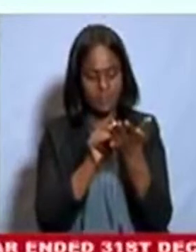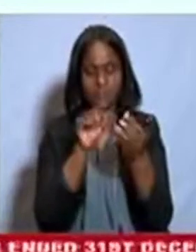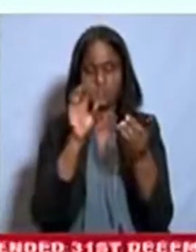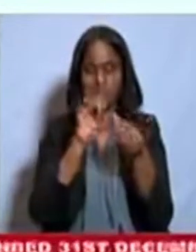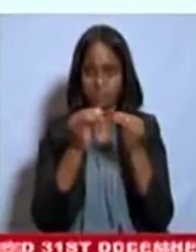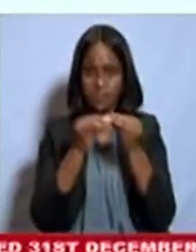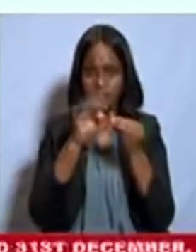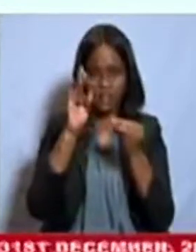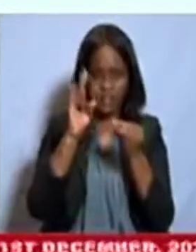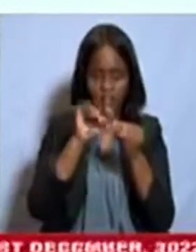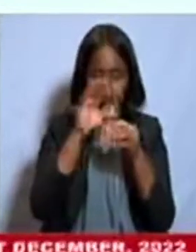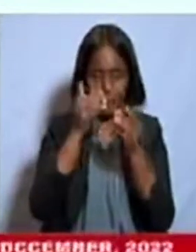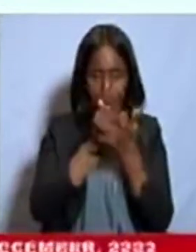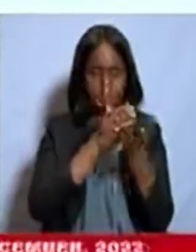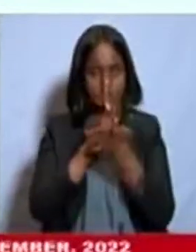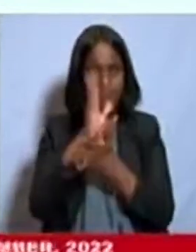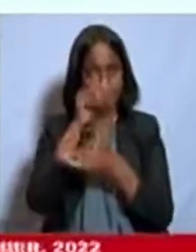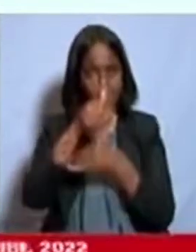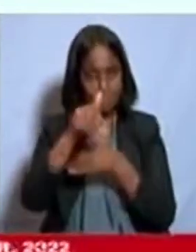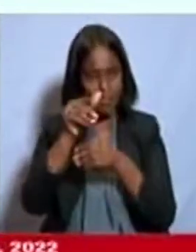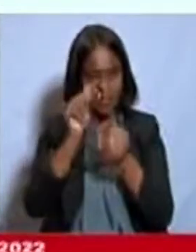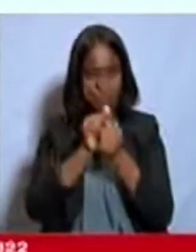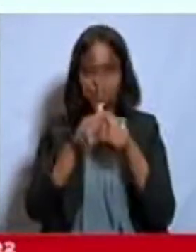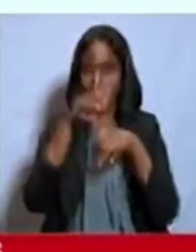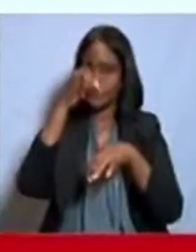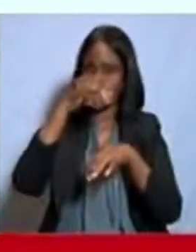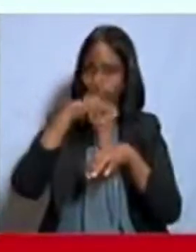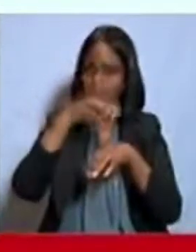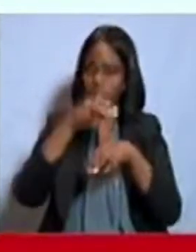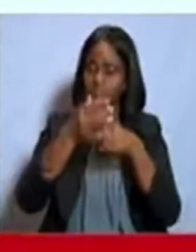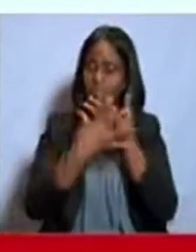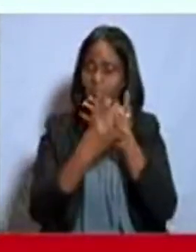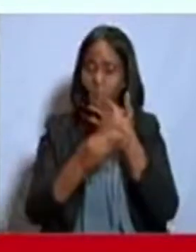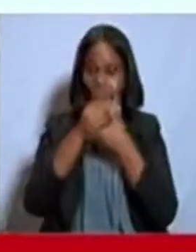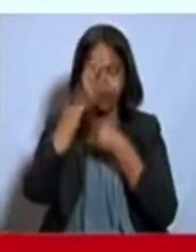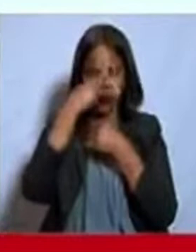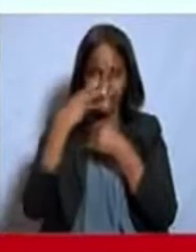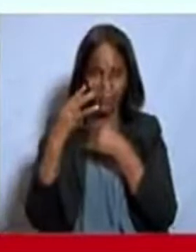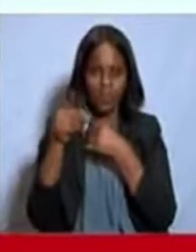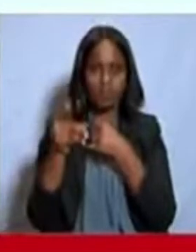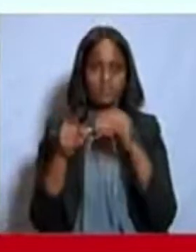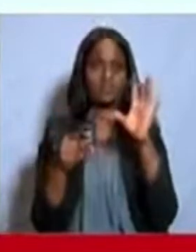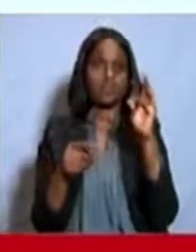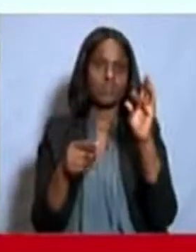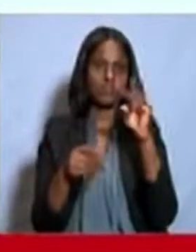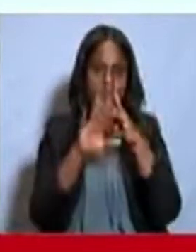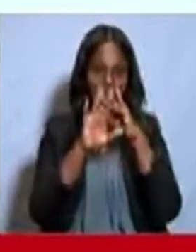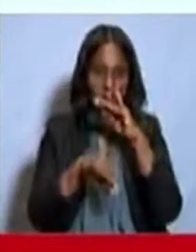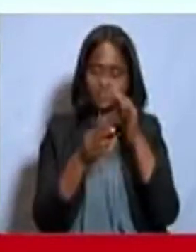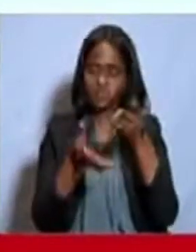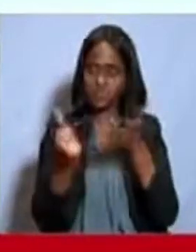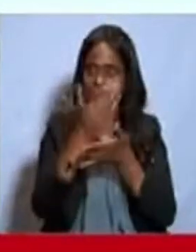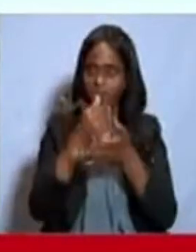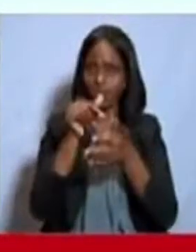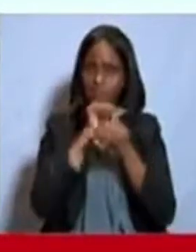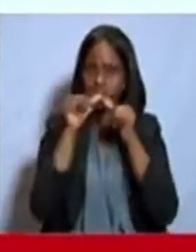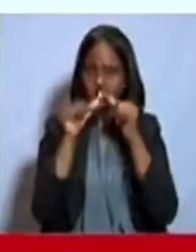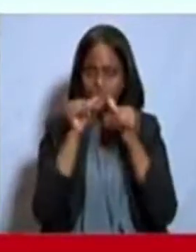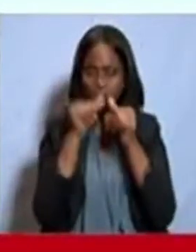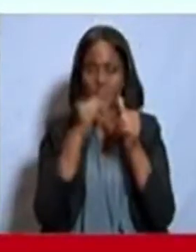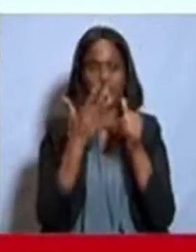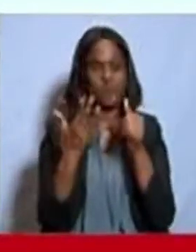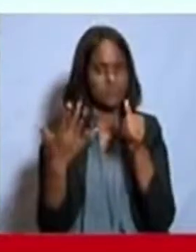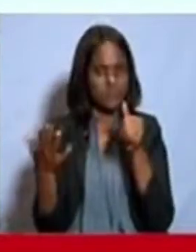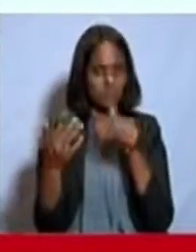17, corrected registers and scanned copies of NRCs. 7. Under collection of agricultural